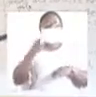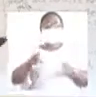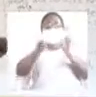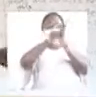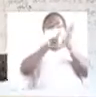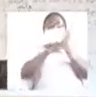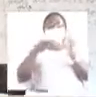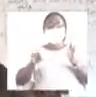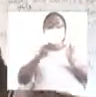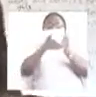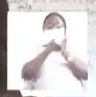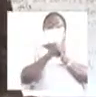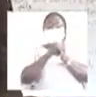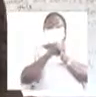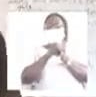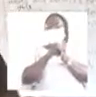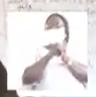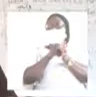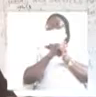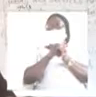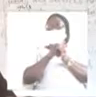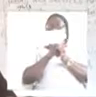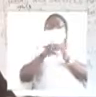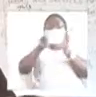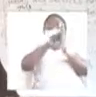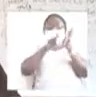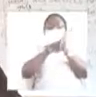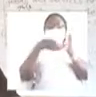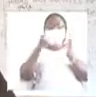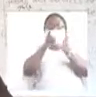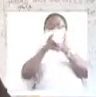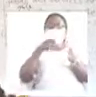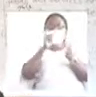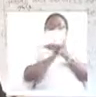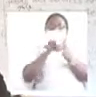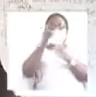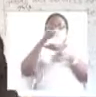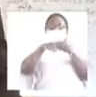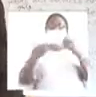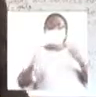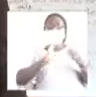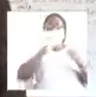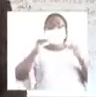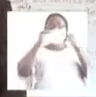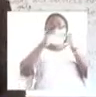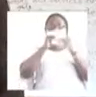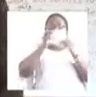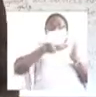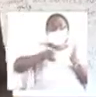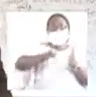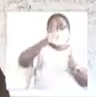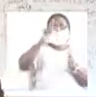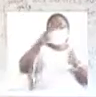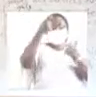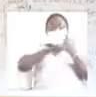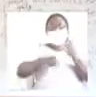at the law of demand. The law of demand states that all things being equal, the